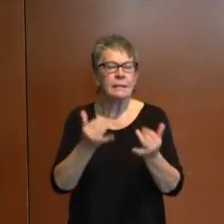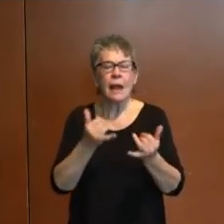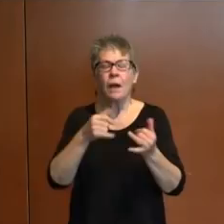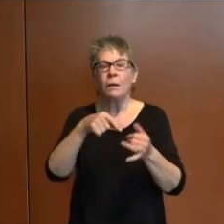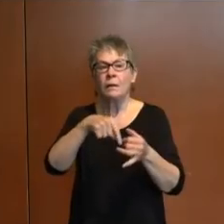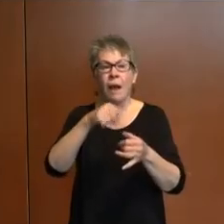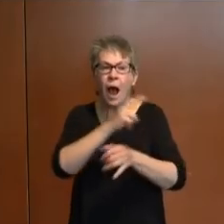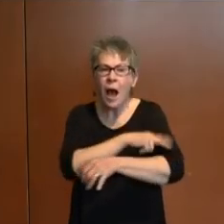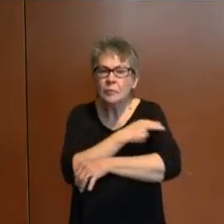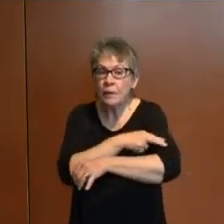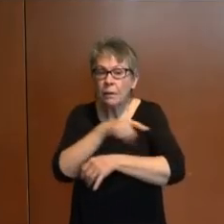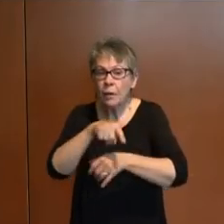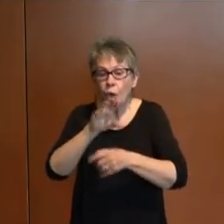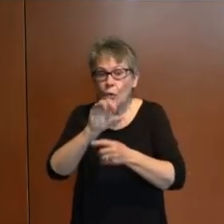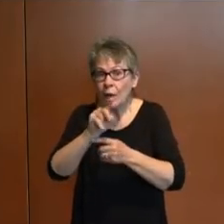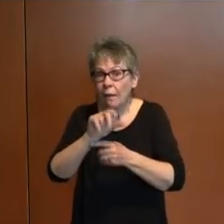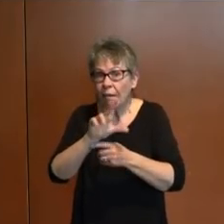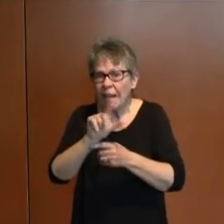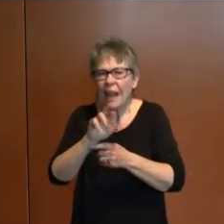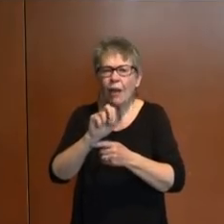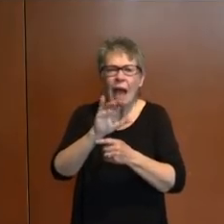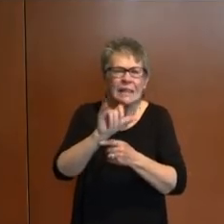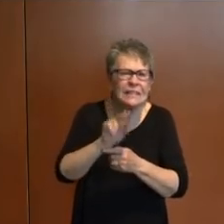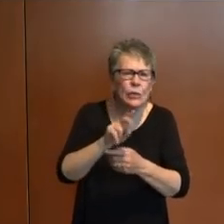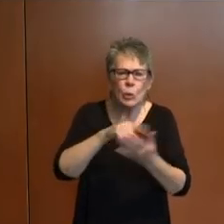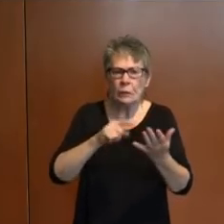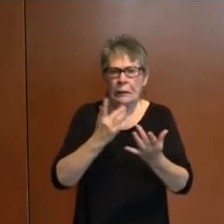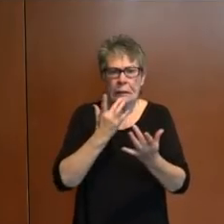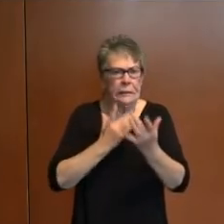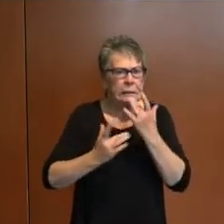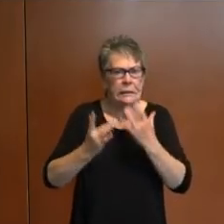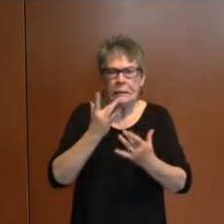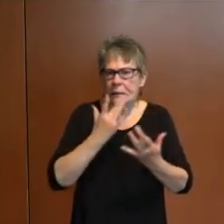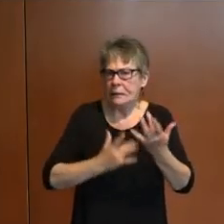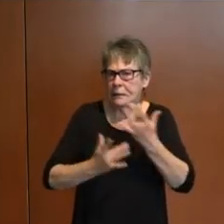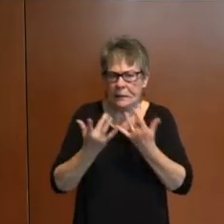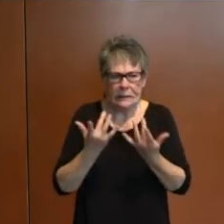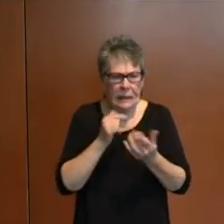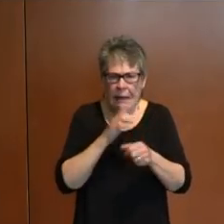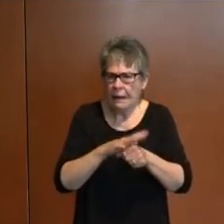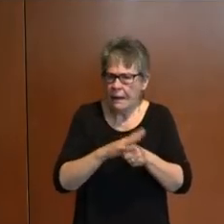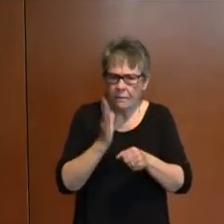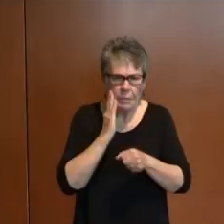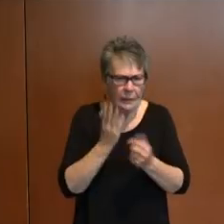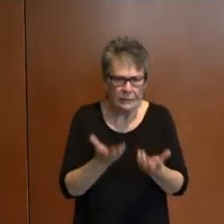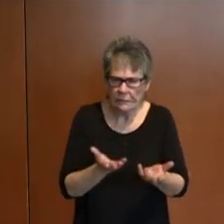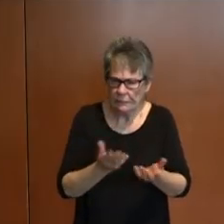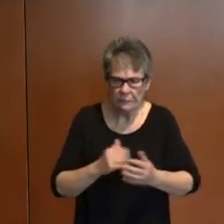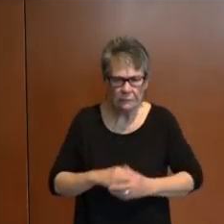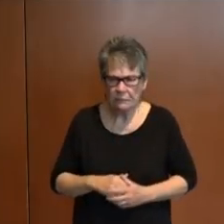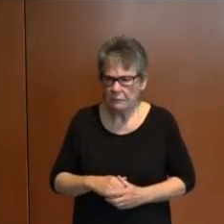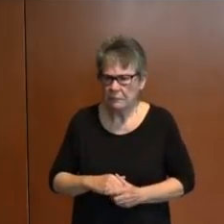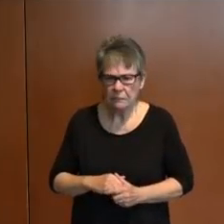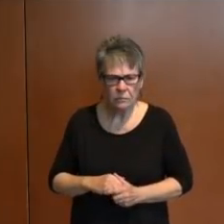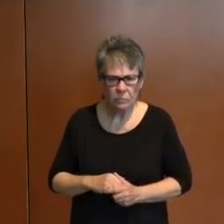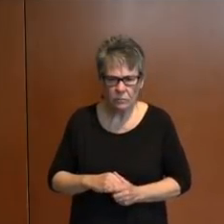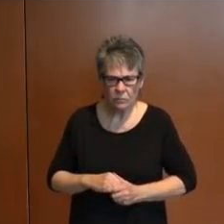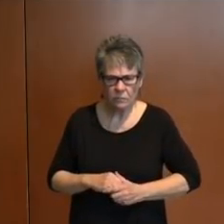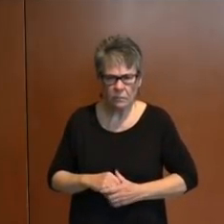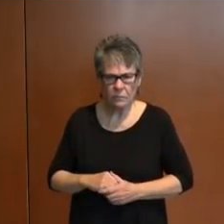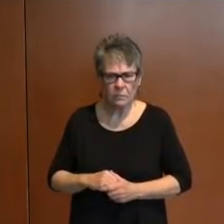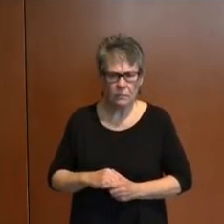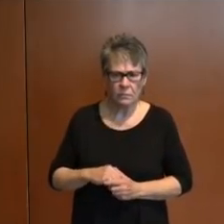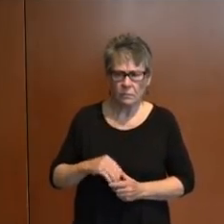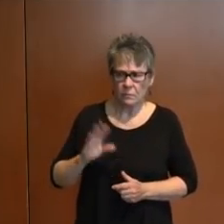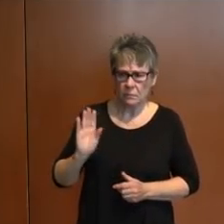know because all 71 hospitals aren't reporting, but do you think, is there any expectation that our hospitals will exceed their level of what they